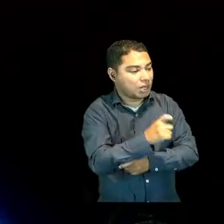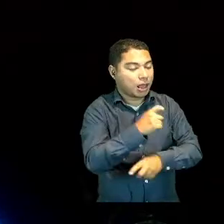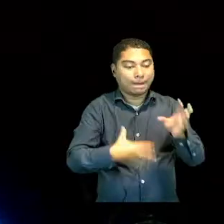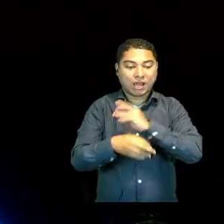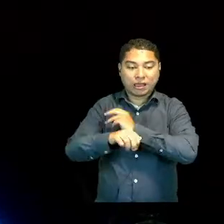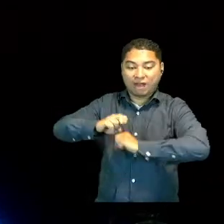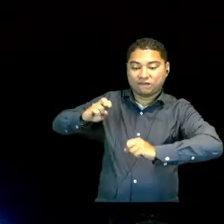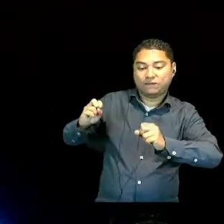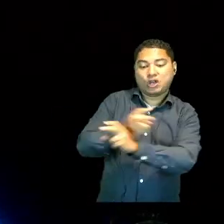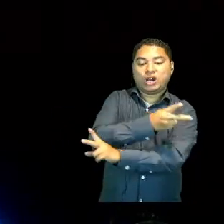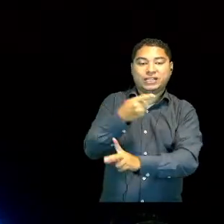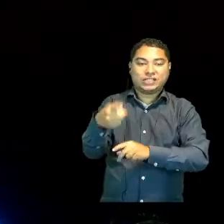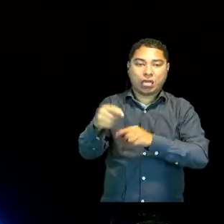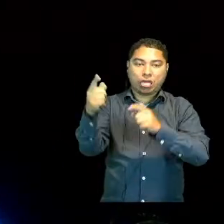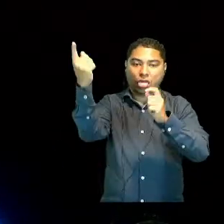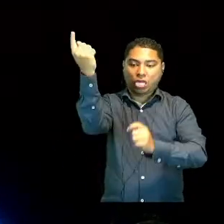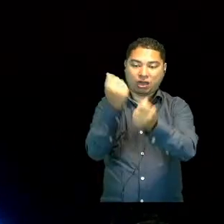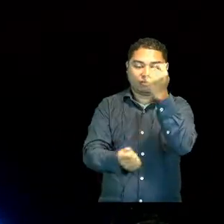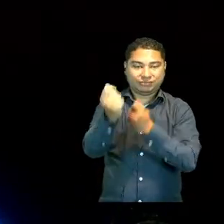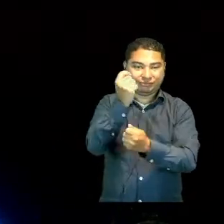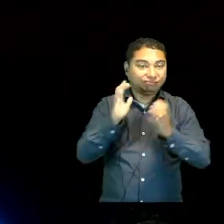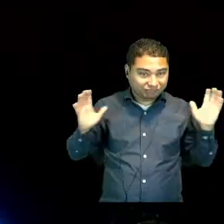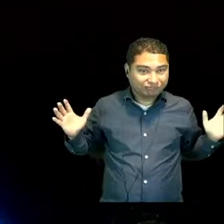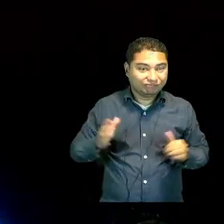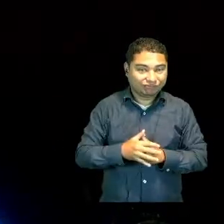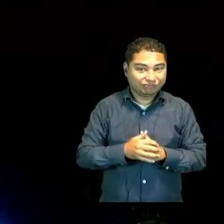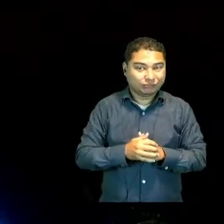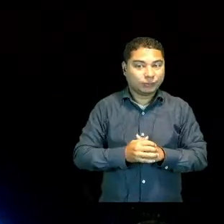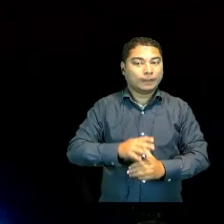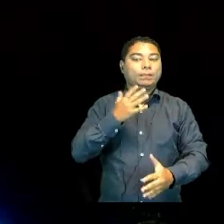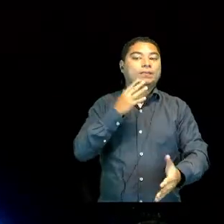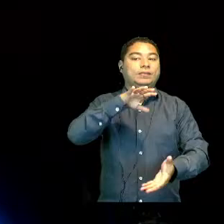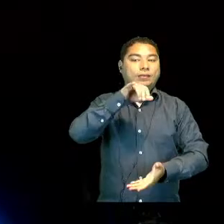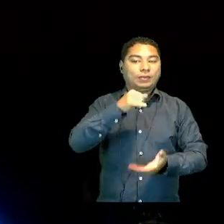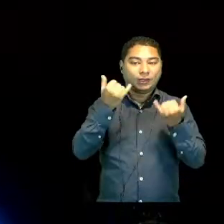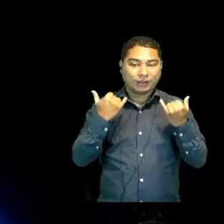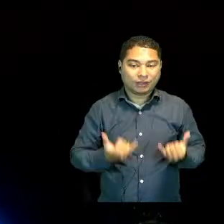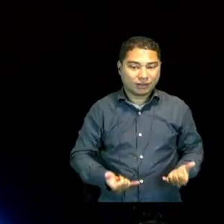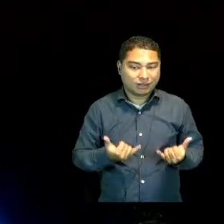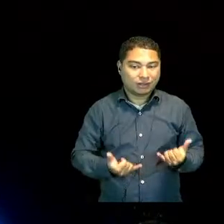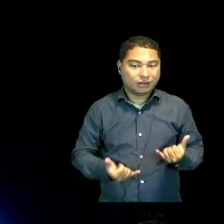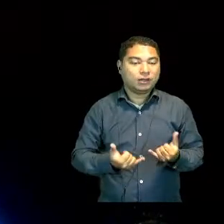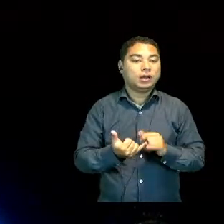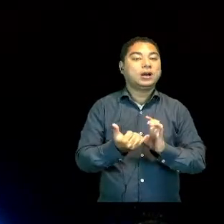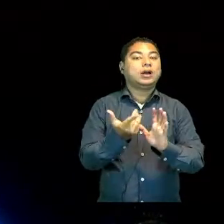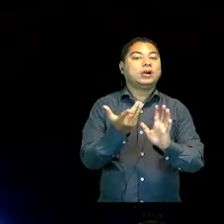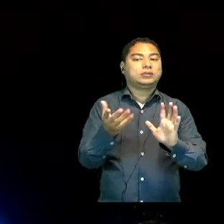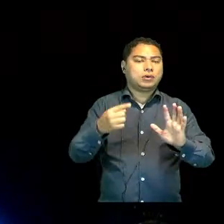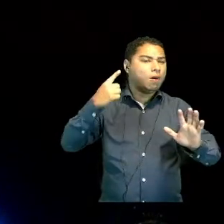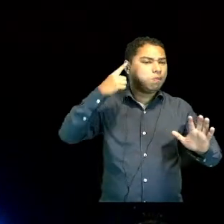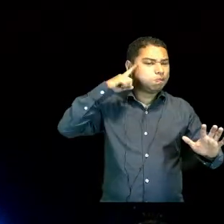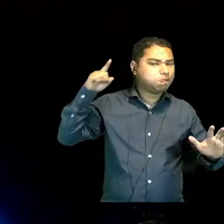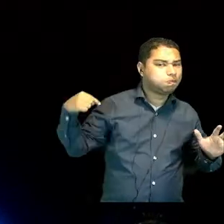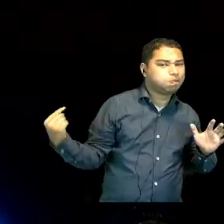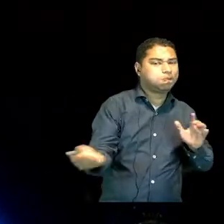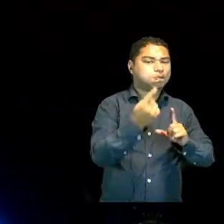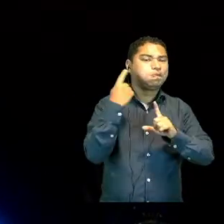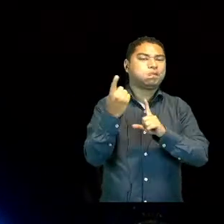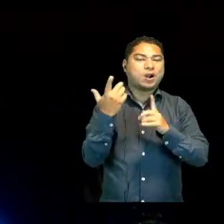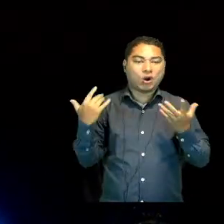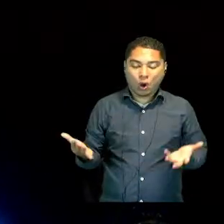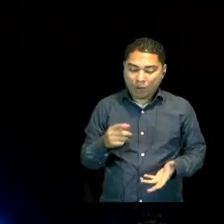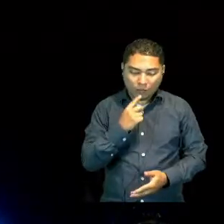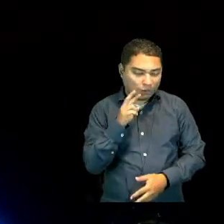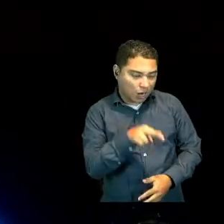That is what the vast majority of people around the world would like to see.